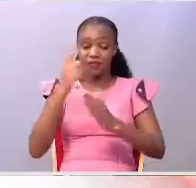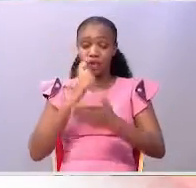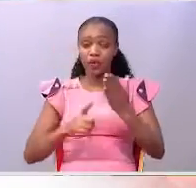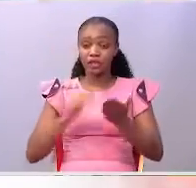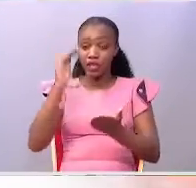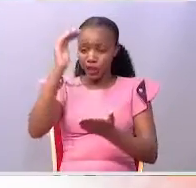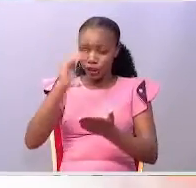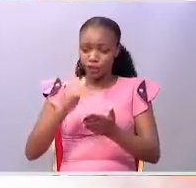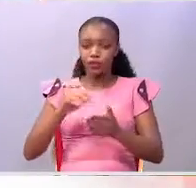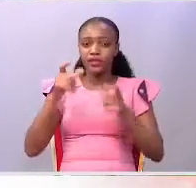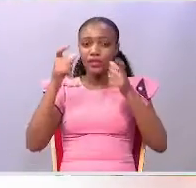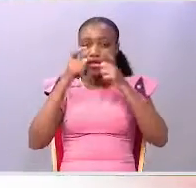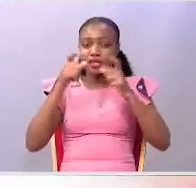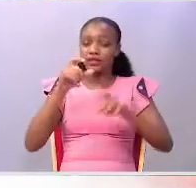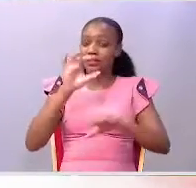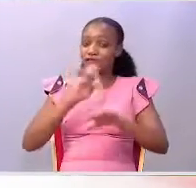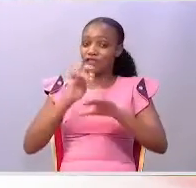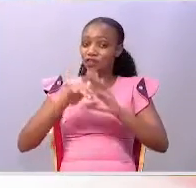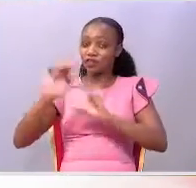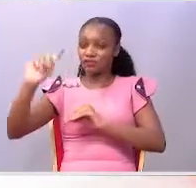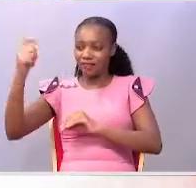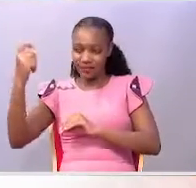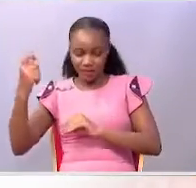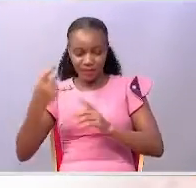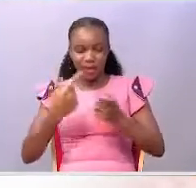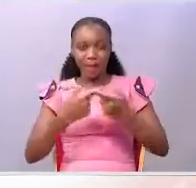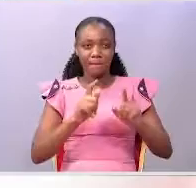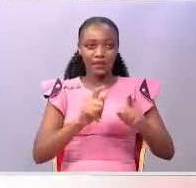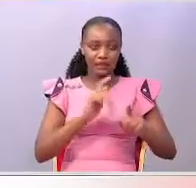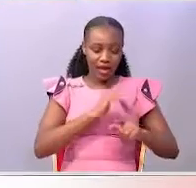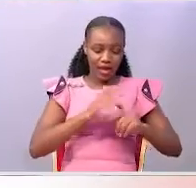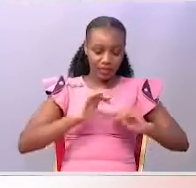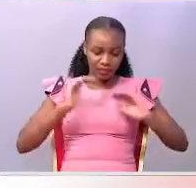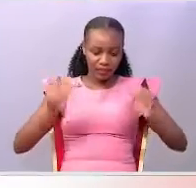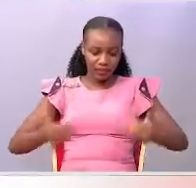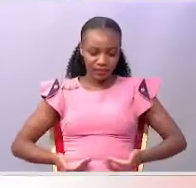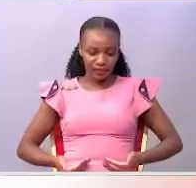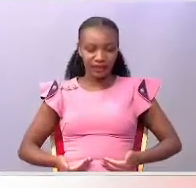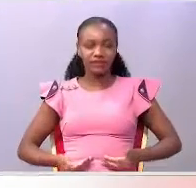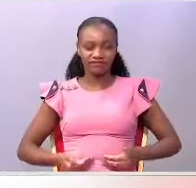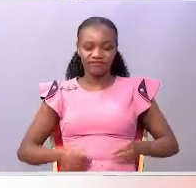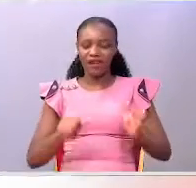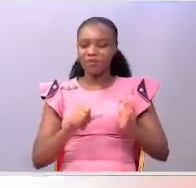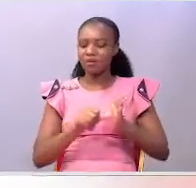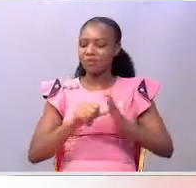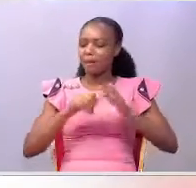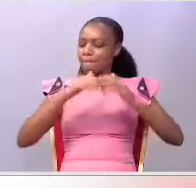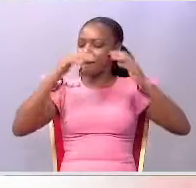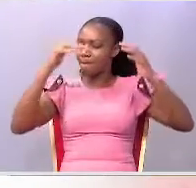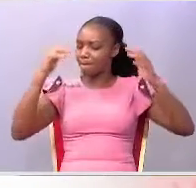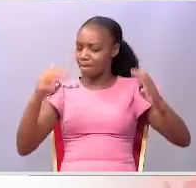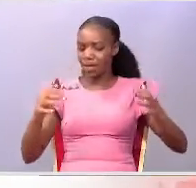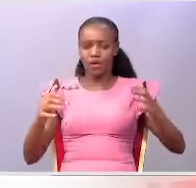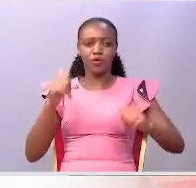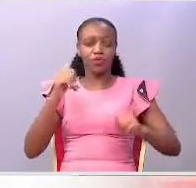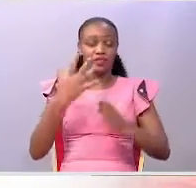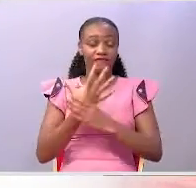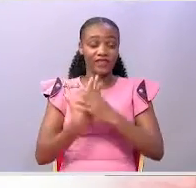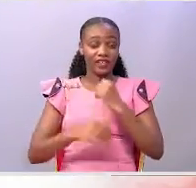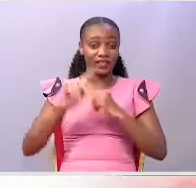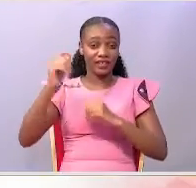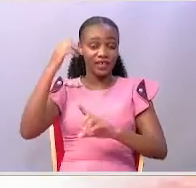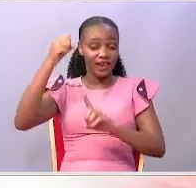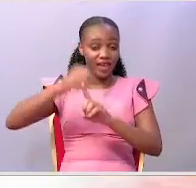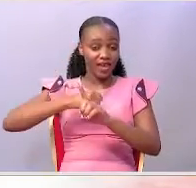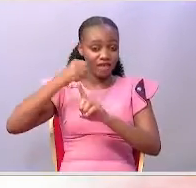HIV infections in the country, teenage and adolescent pregnancies have been termed as major challenges frustrating Kenya's